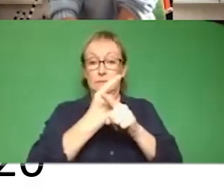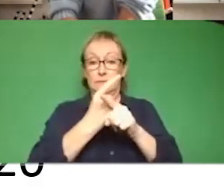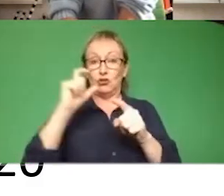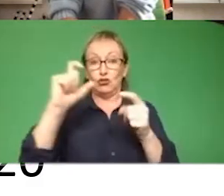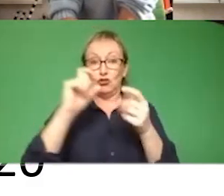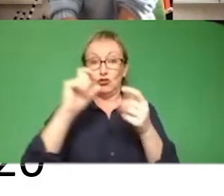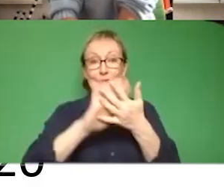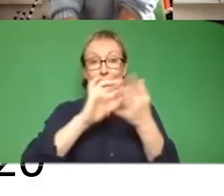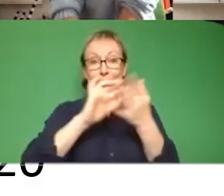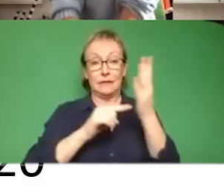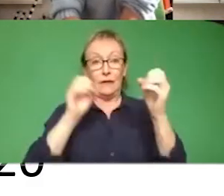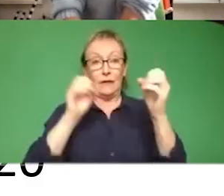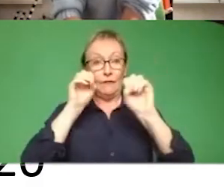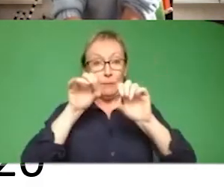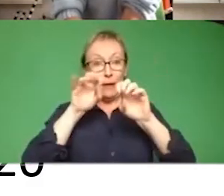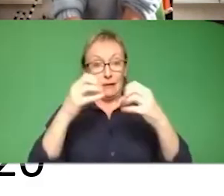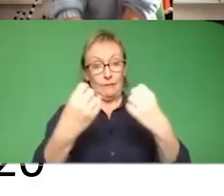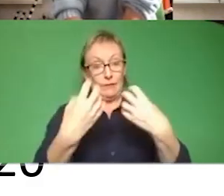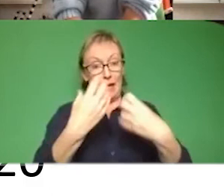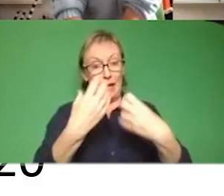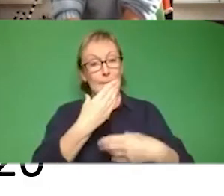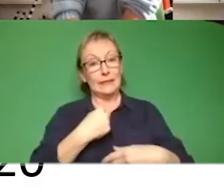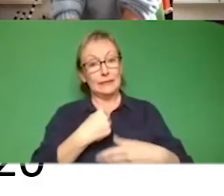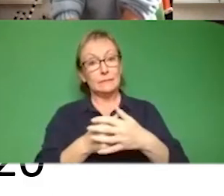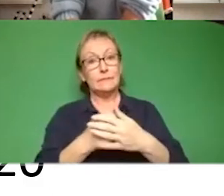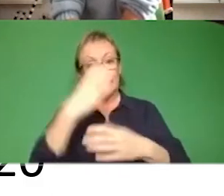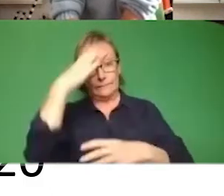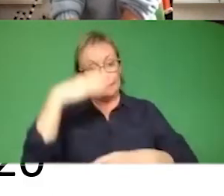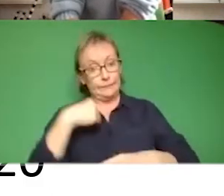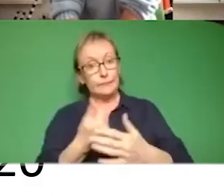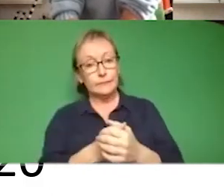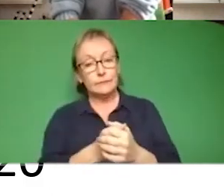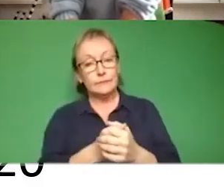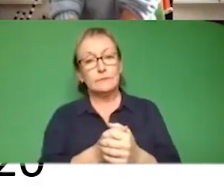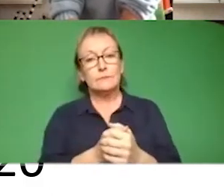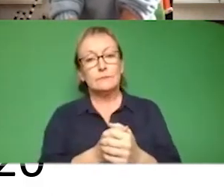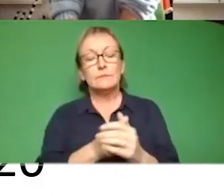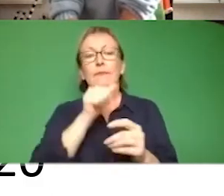they'd like the panelists to know, any nice comments. Yes, please. I would love nice comments.